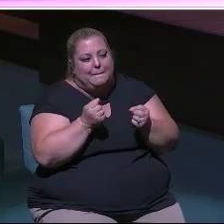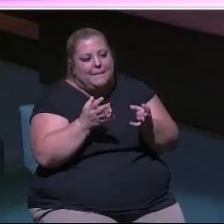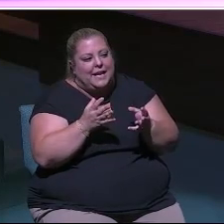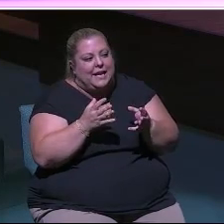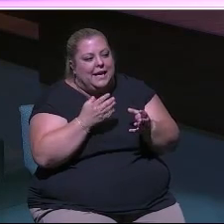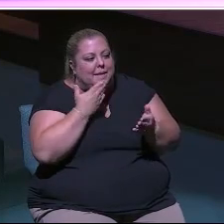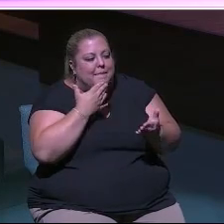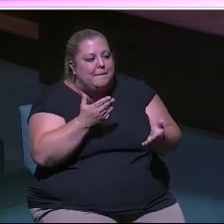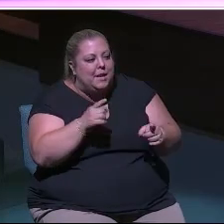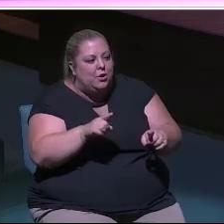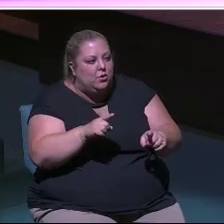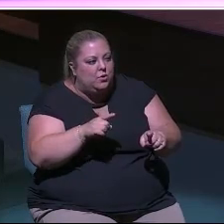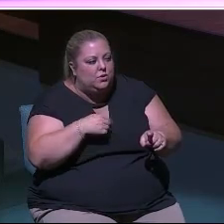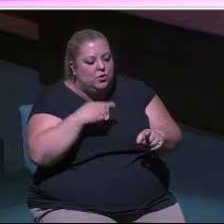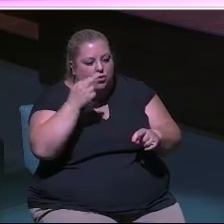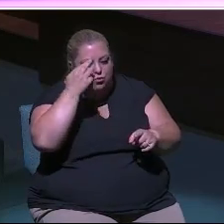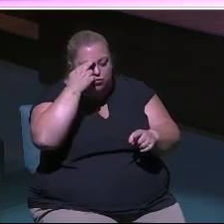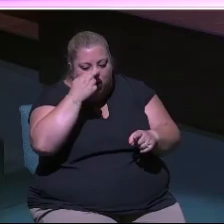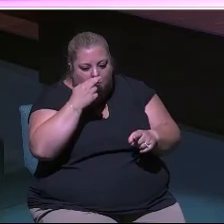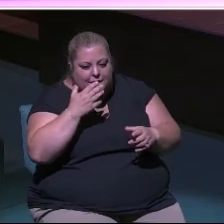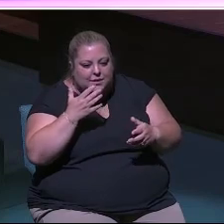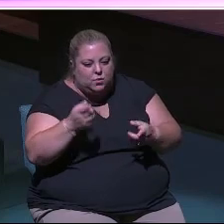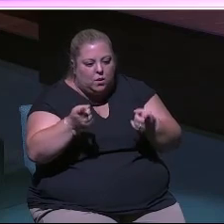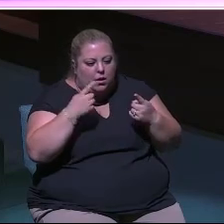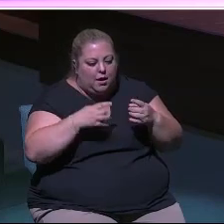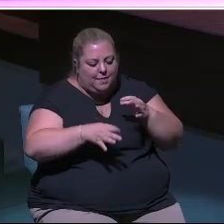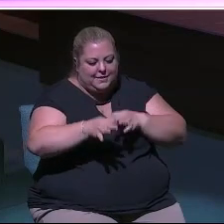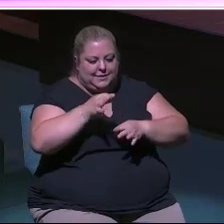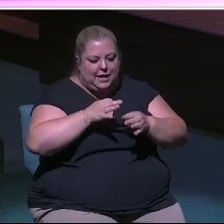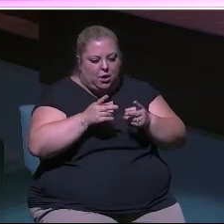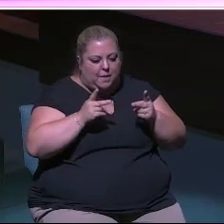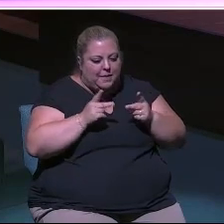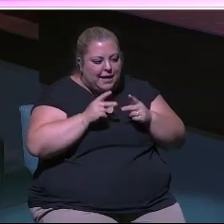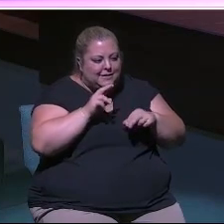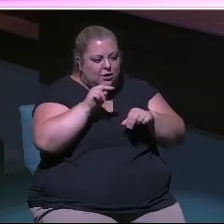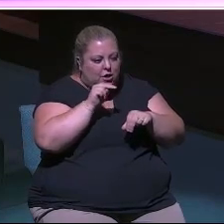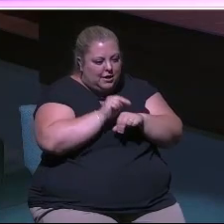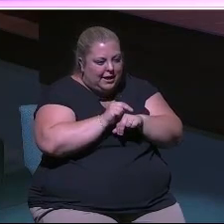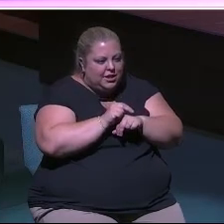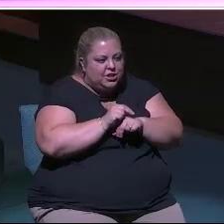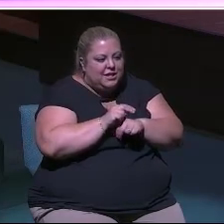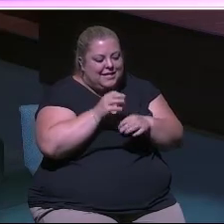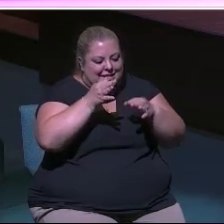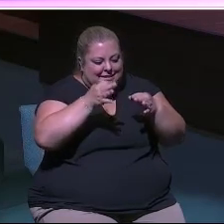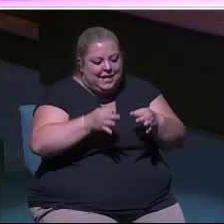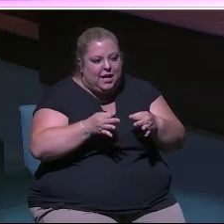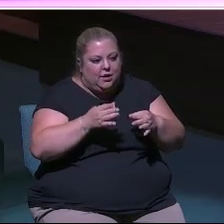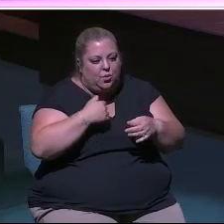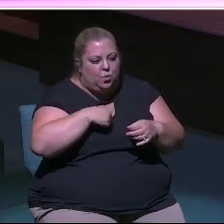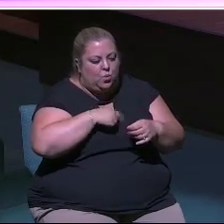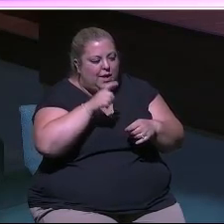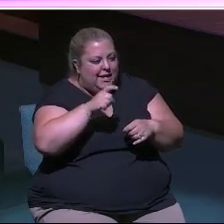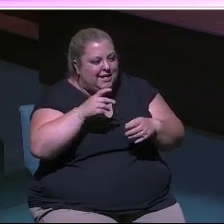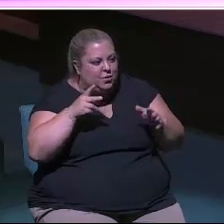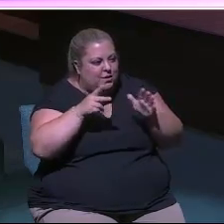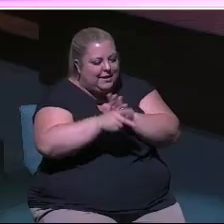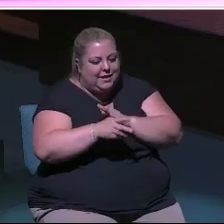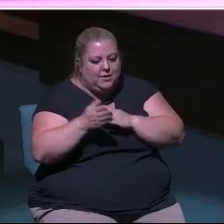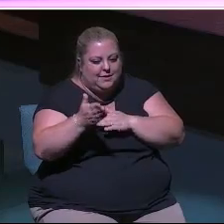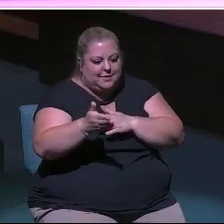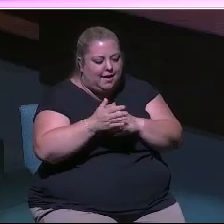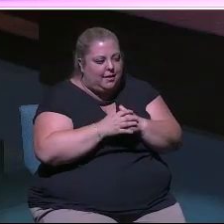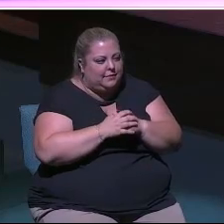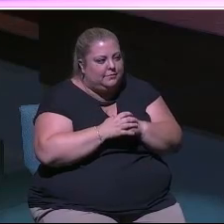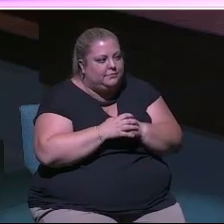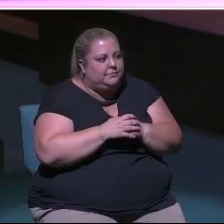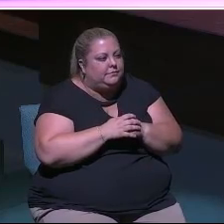Romans shall come and take away both our place and our nation. And they basically come to the conclusion, we need to kill this guy. We need to kill this guy.